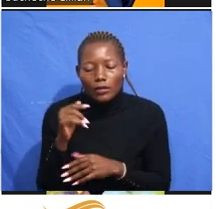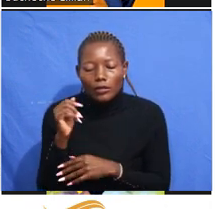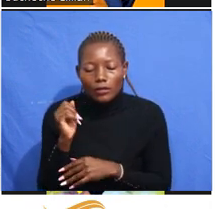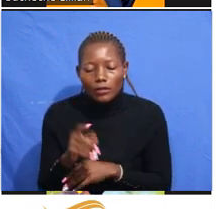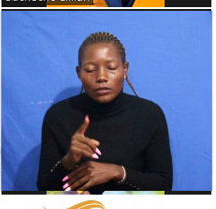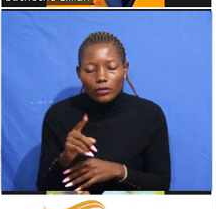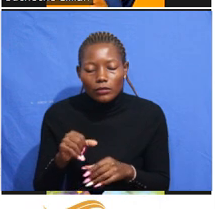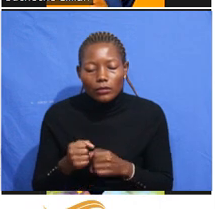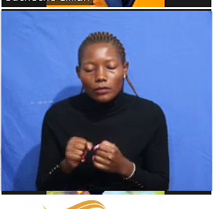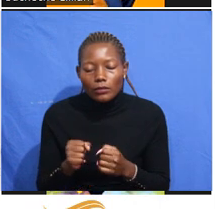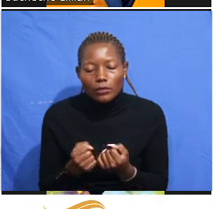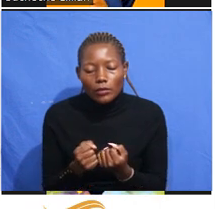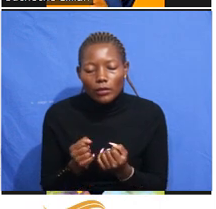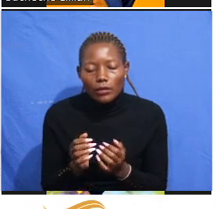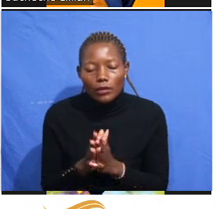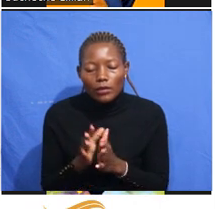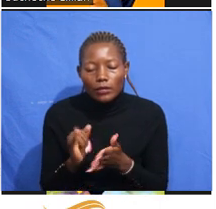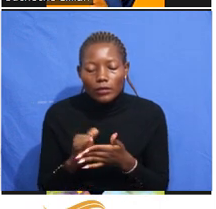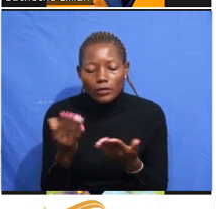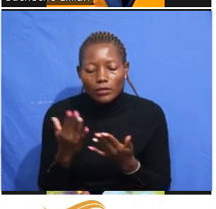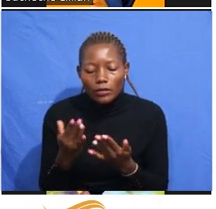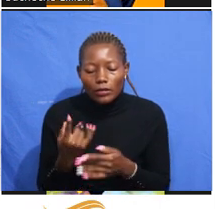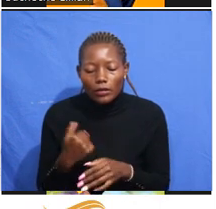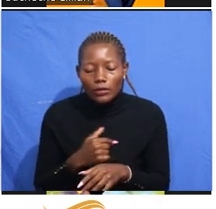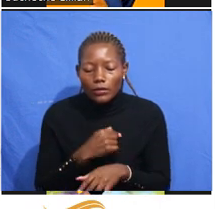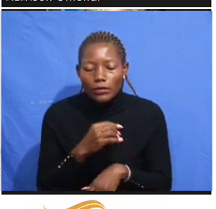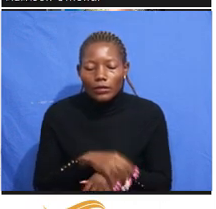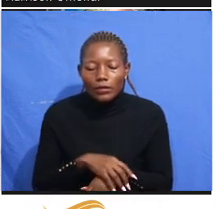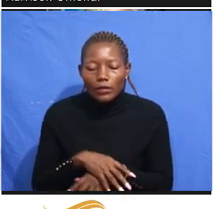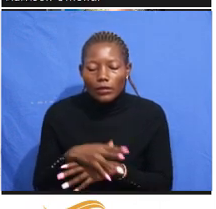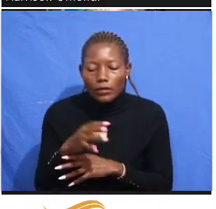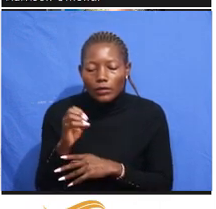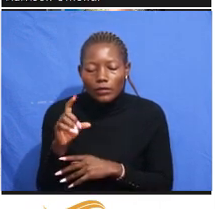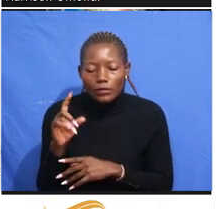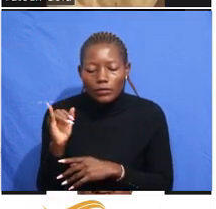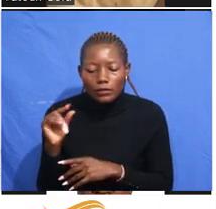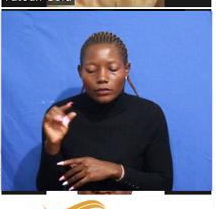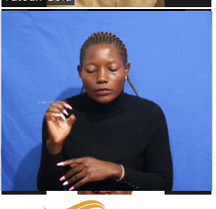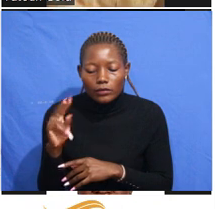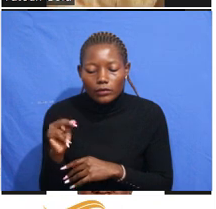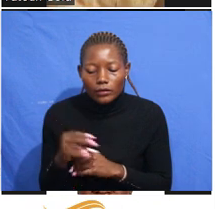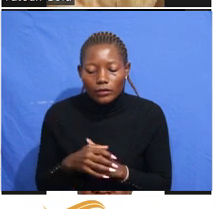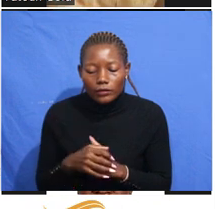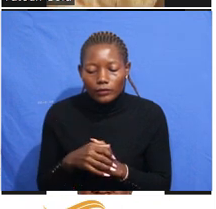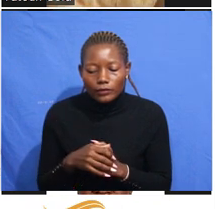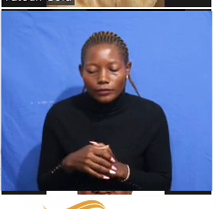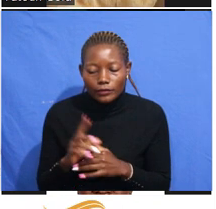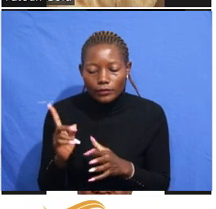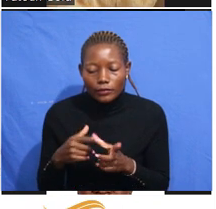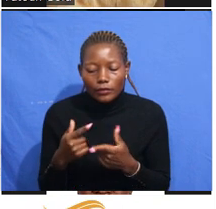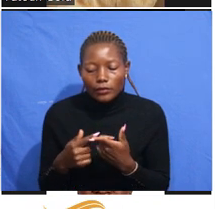where oxygen comes in, because you need to break down the carbs into simple sugars.